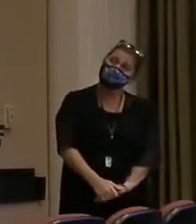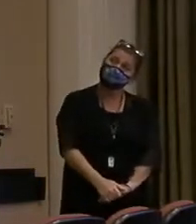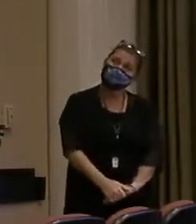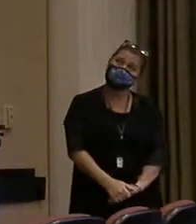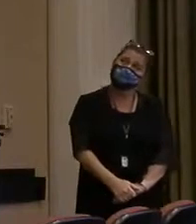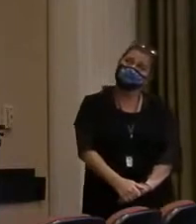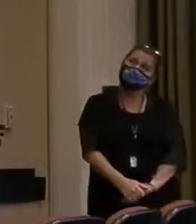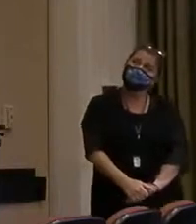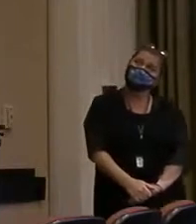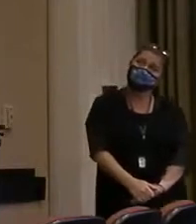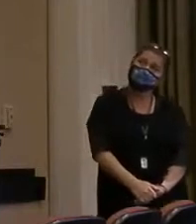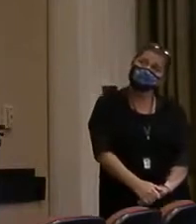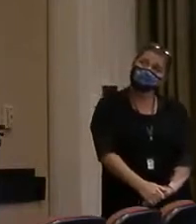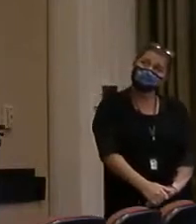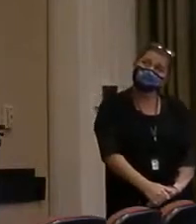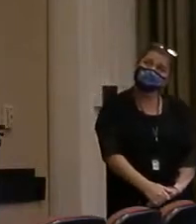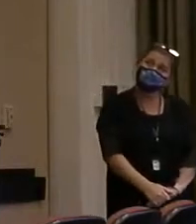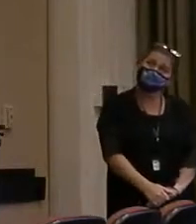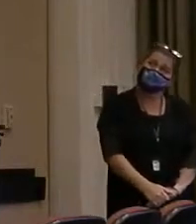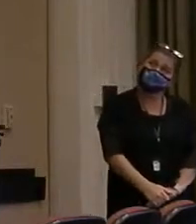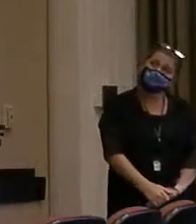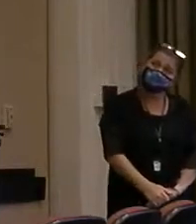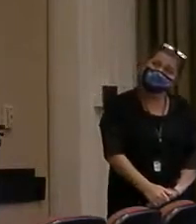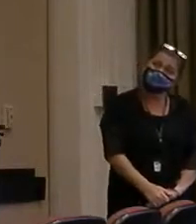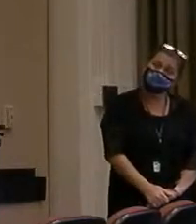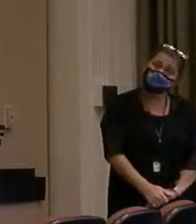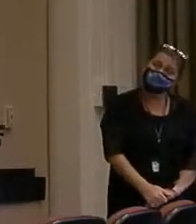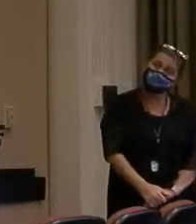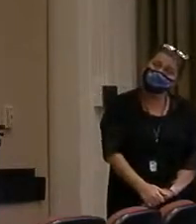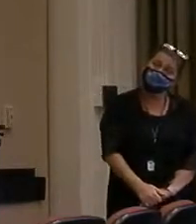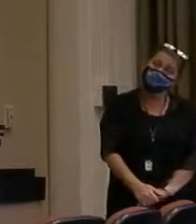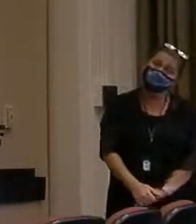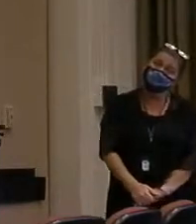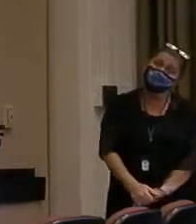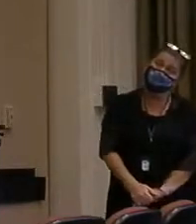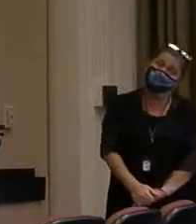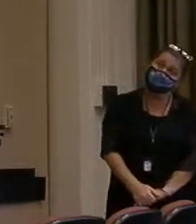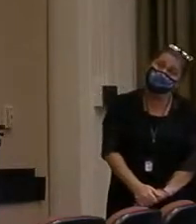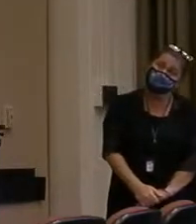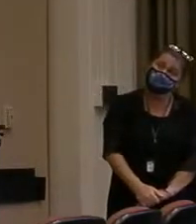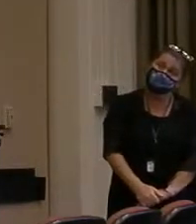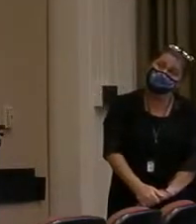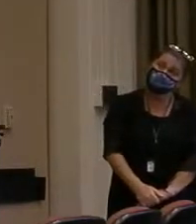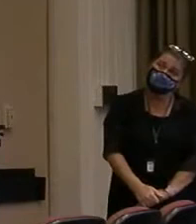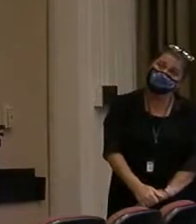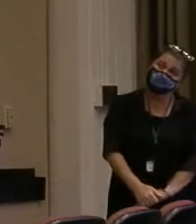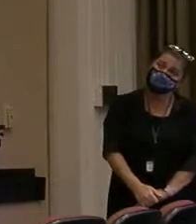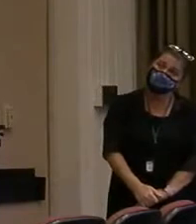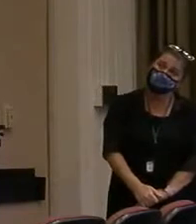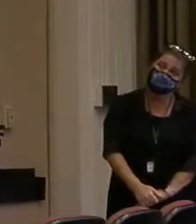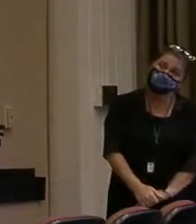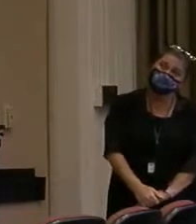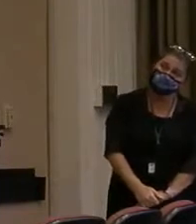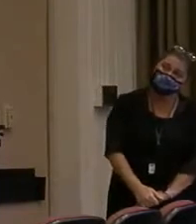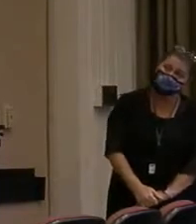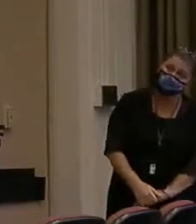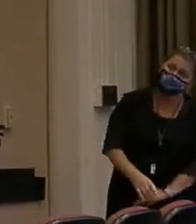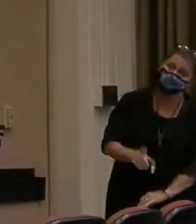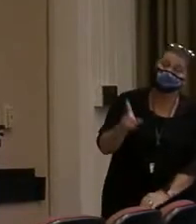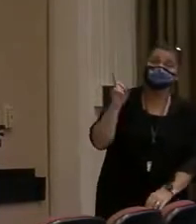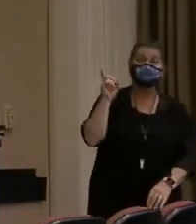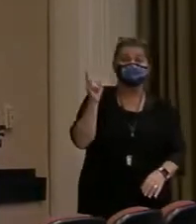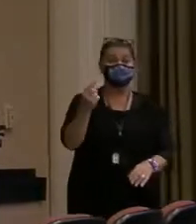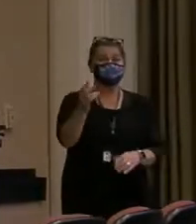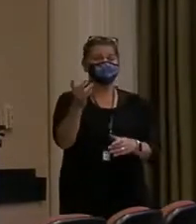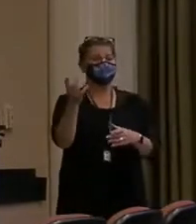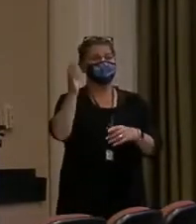that any of us have been through, and the most humbling. We were stunned by the power of the virus and the disease it caused. Now this